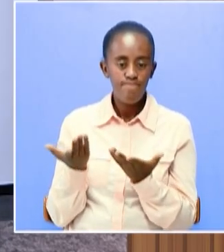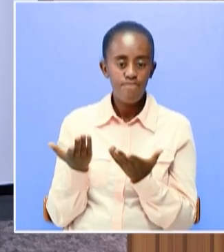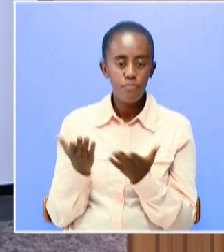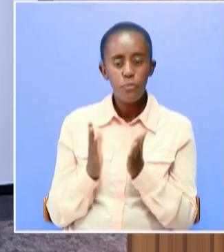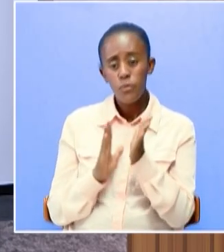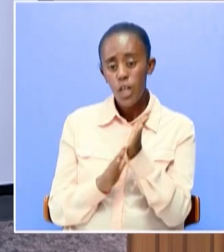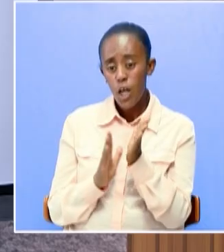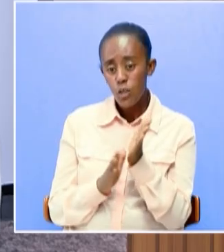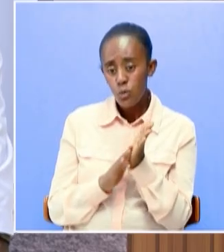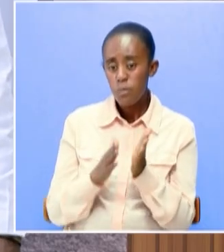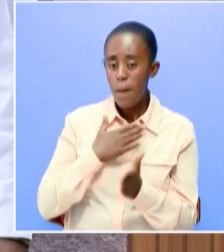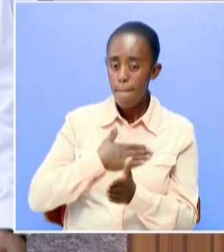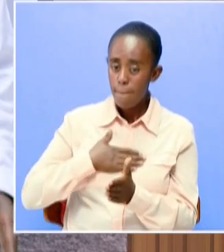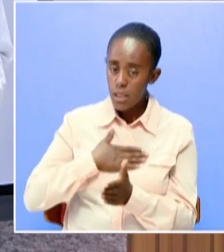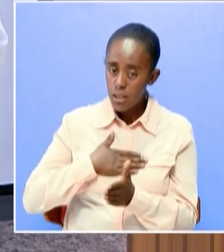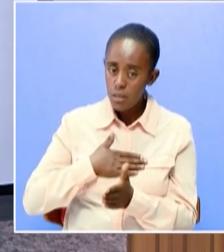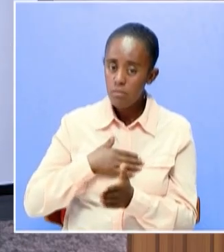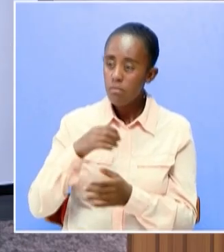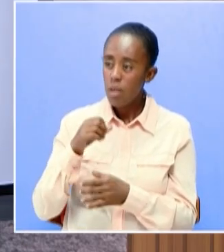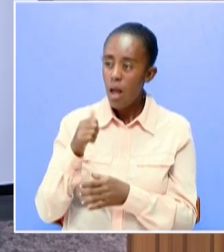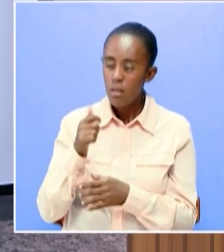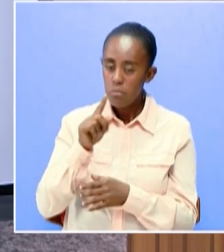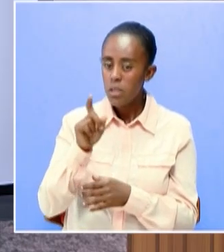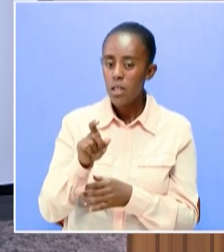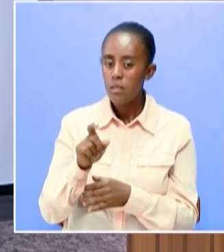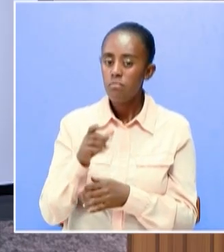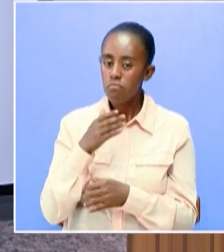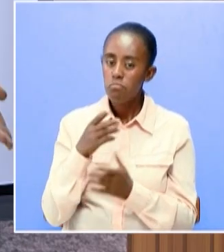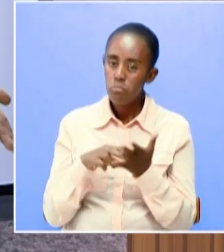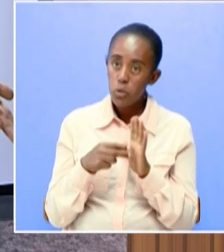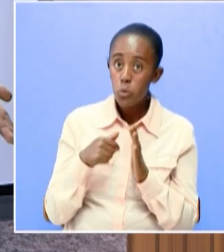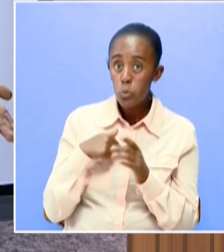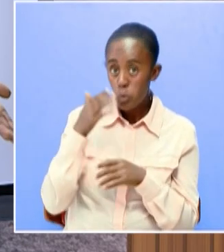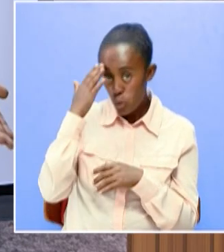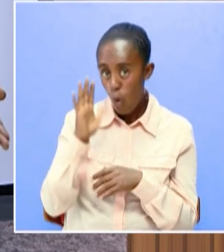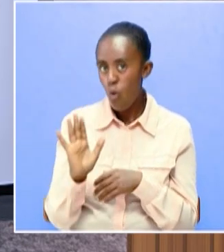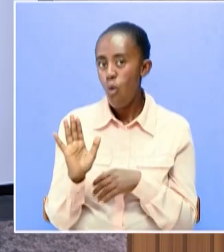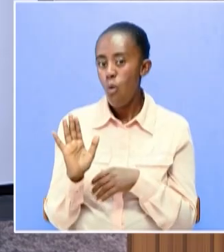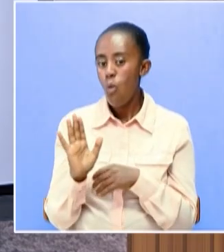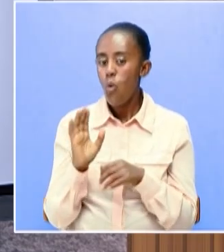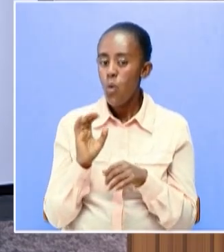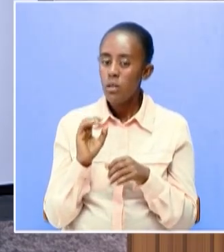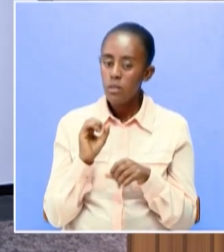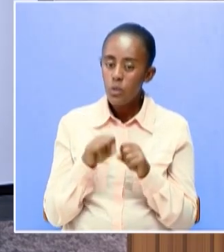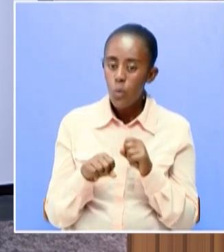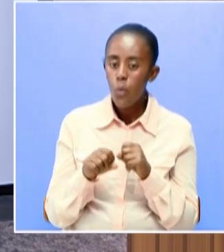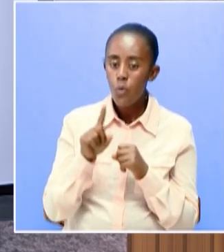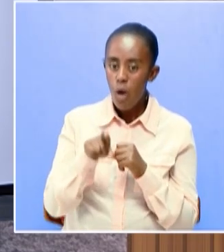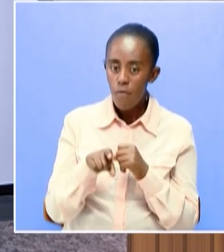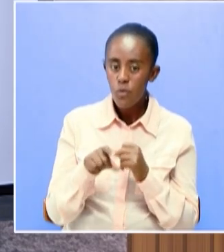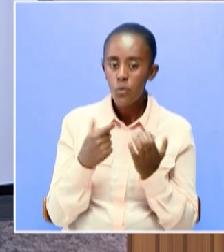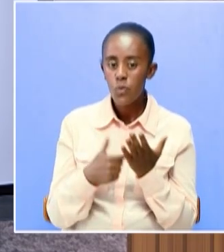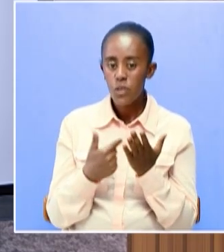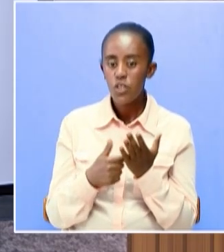Excuse me, please ask another person. This means you don't know. So you have to use such kinds